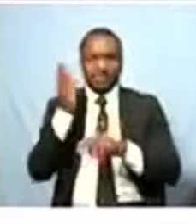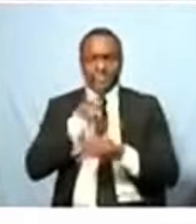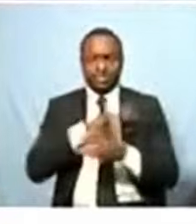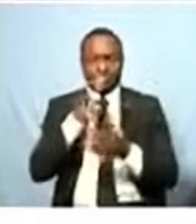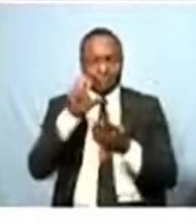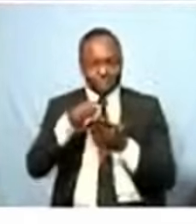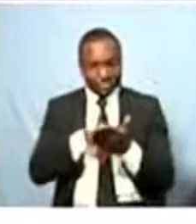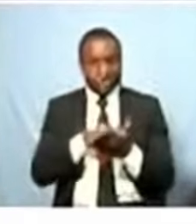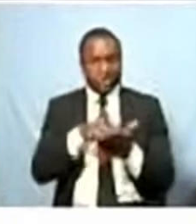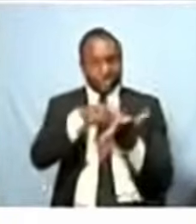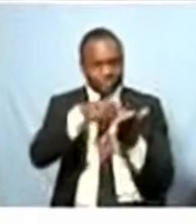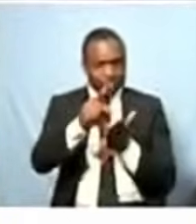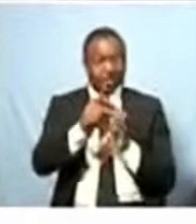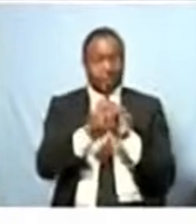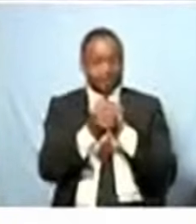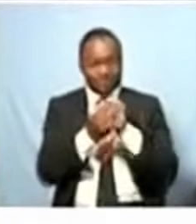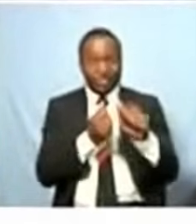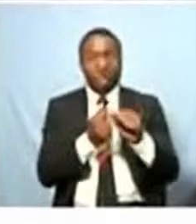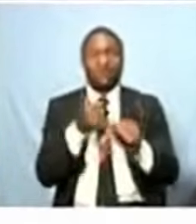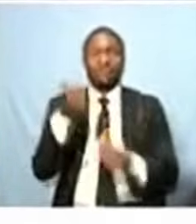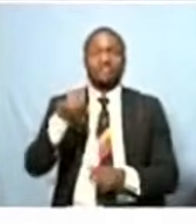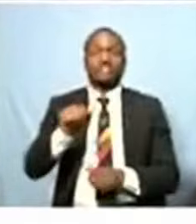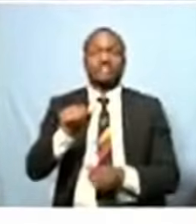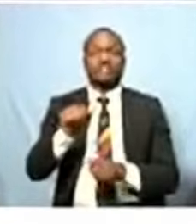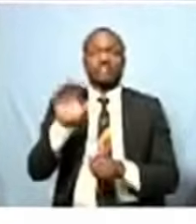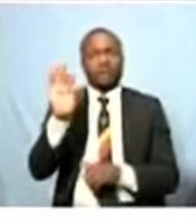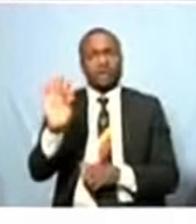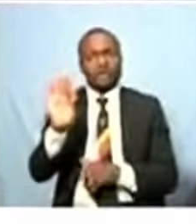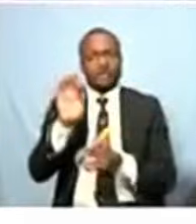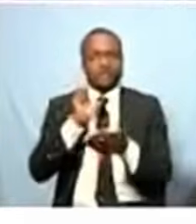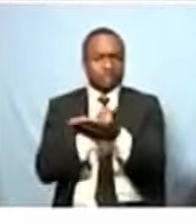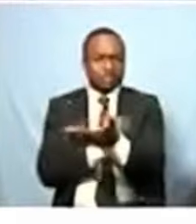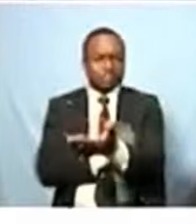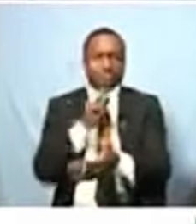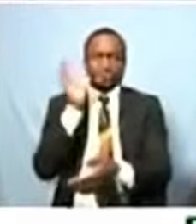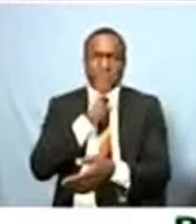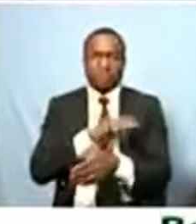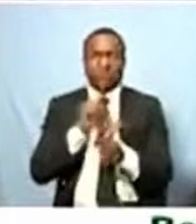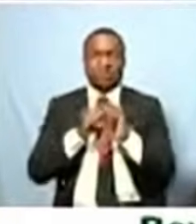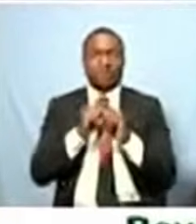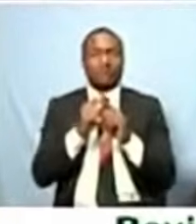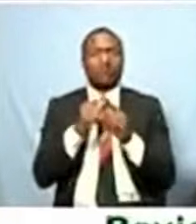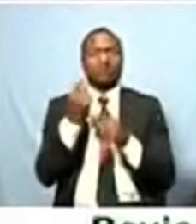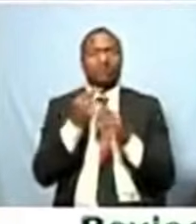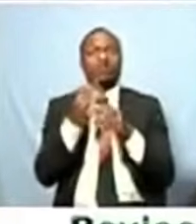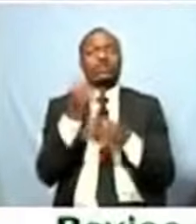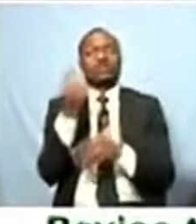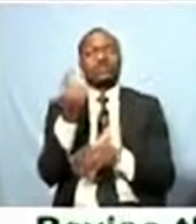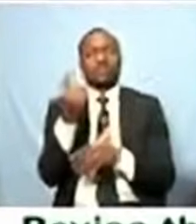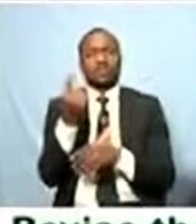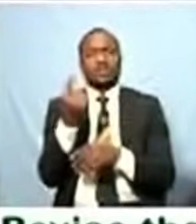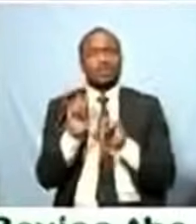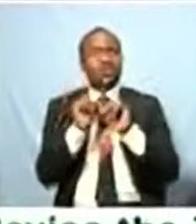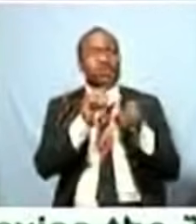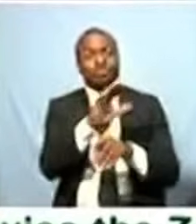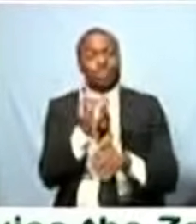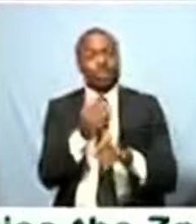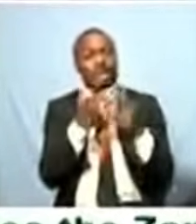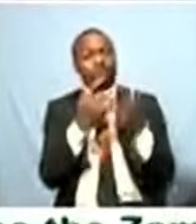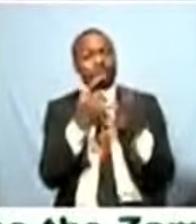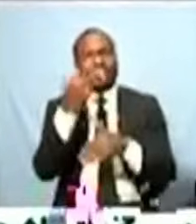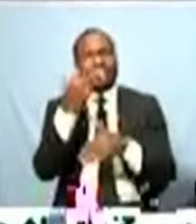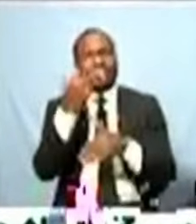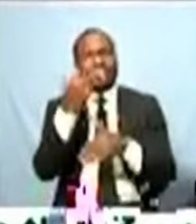They've paid and they've passed close to 10 or even 9 subjects, only to remain with one. You are told, go back, wait for